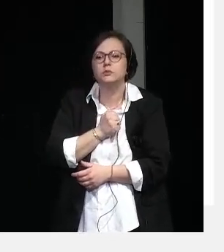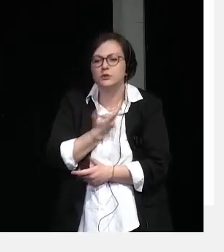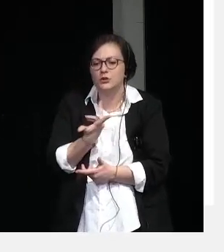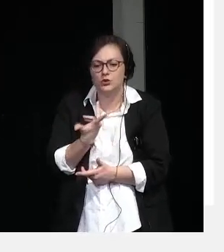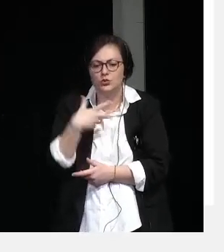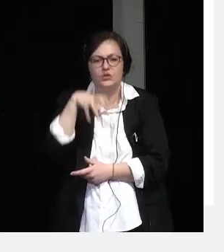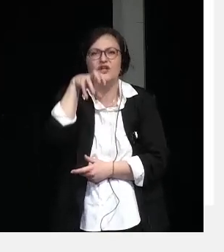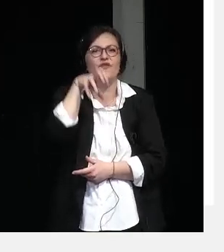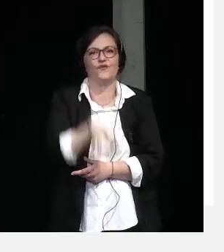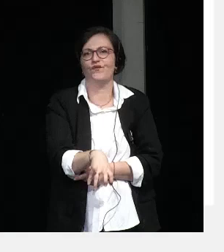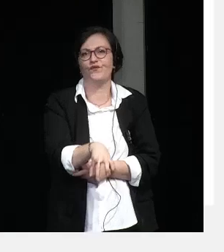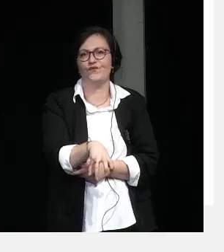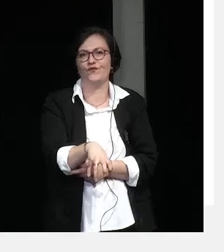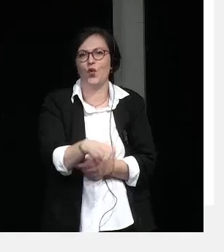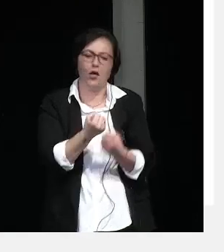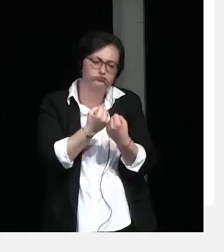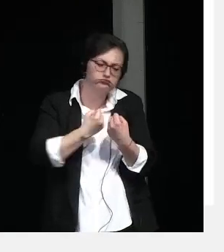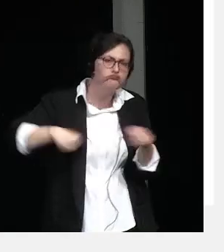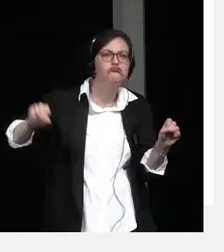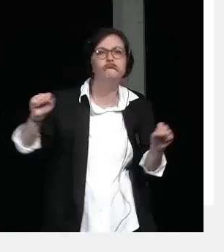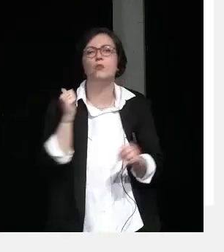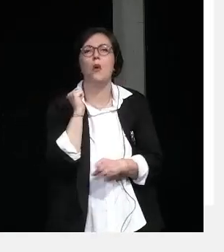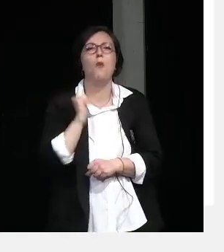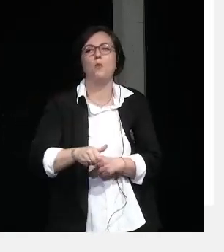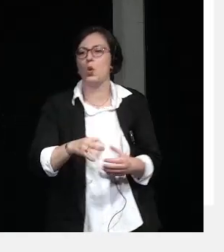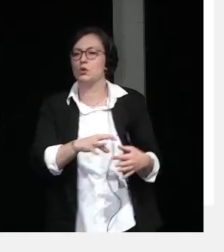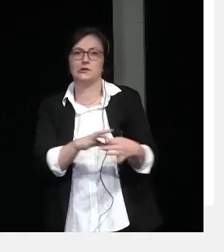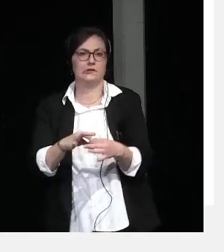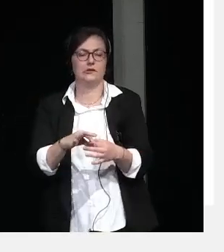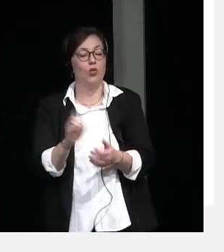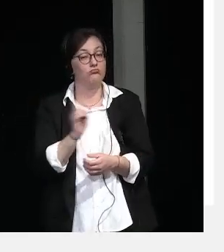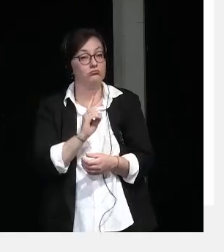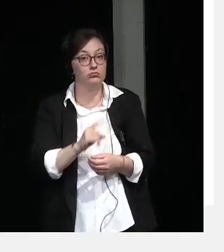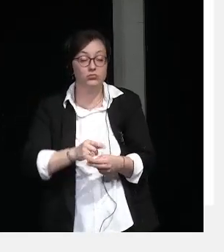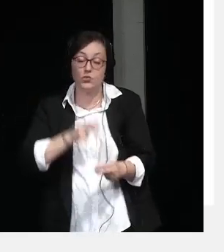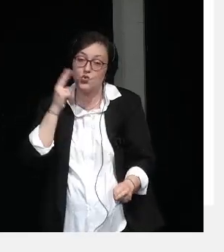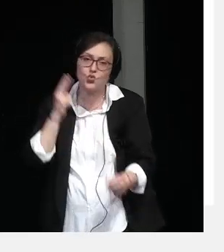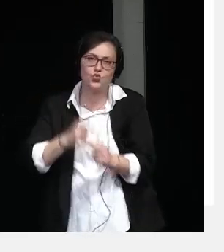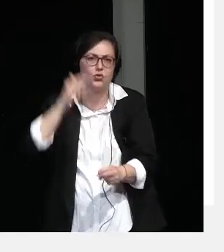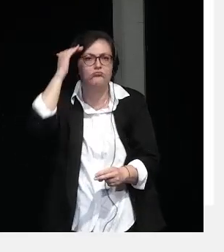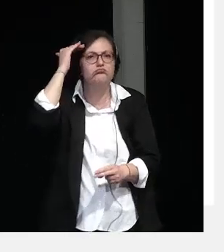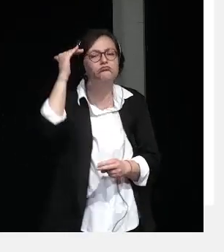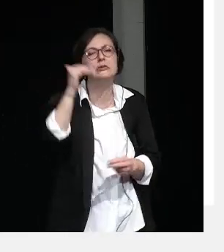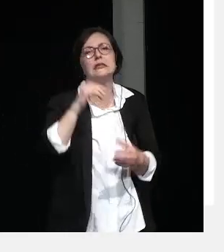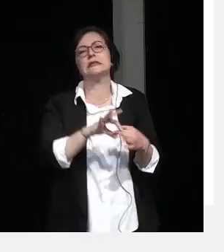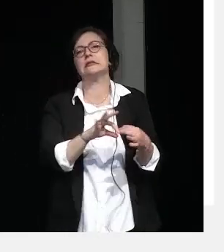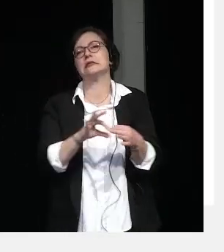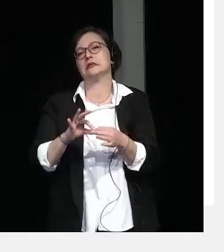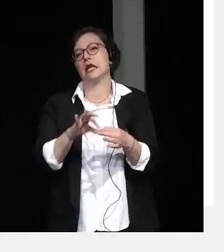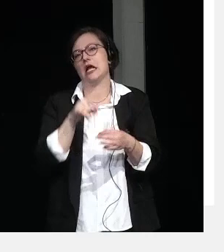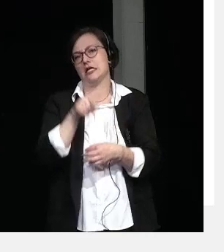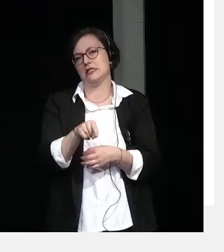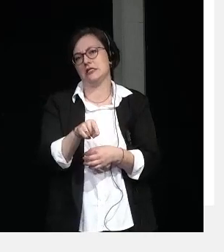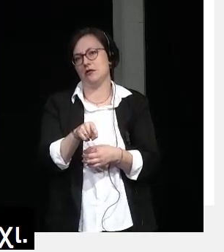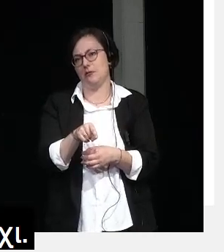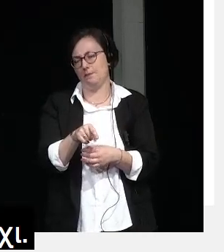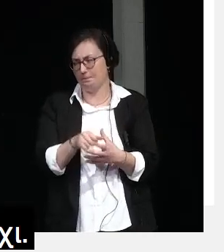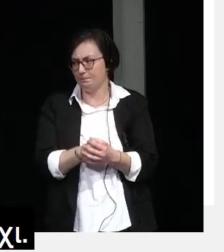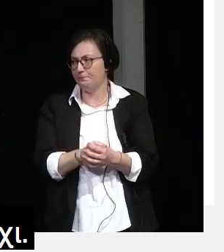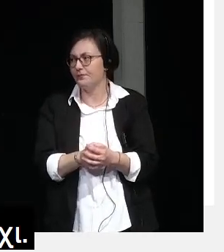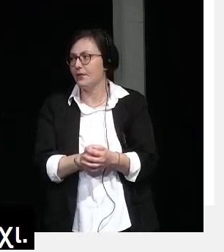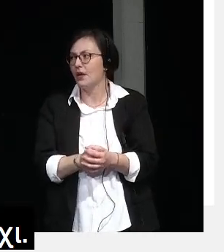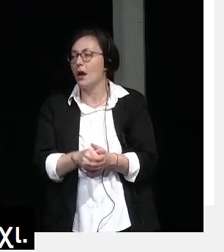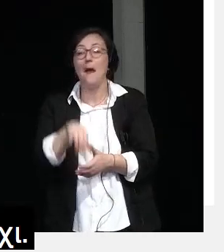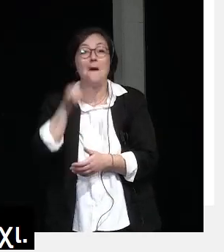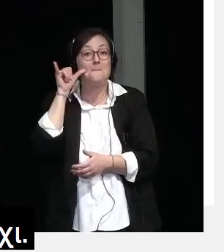together. So I always invite it, and I think it's good to have people question your assumptions, and